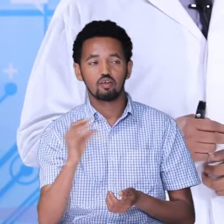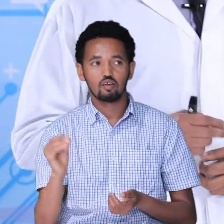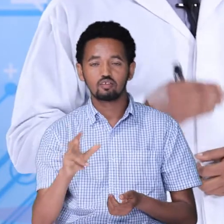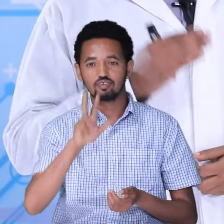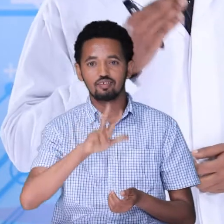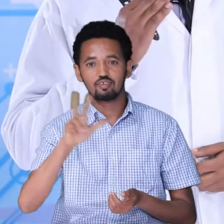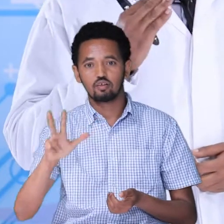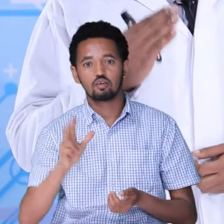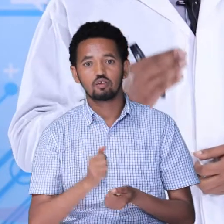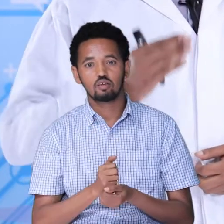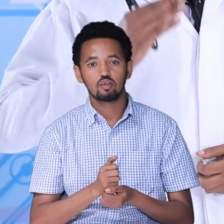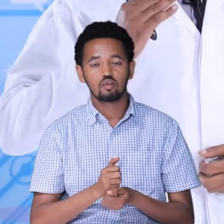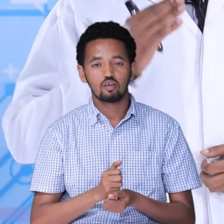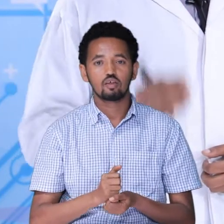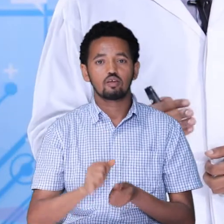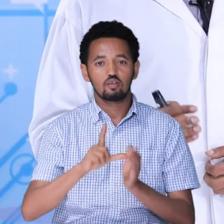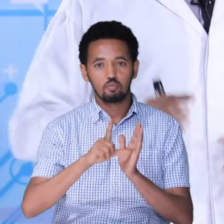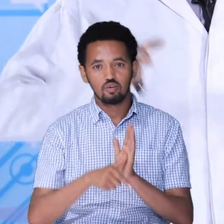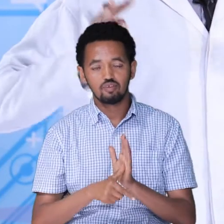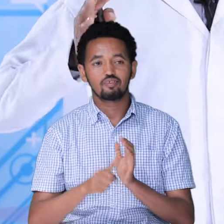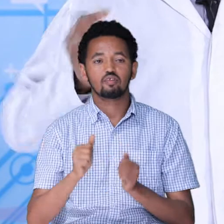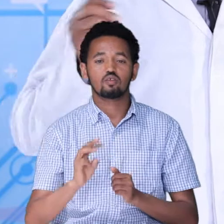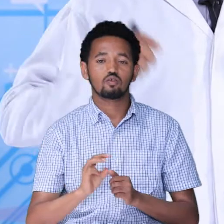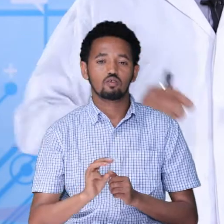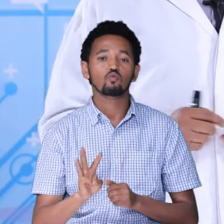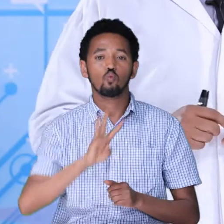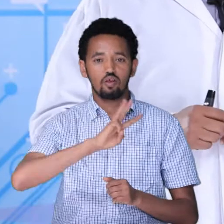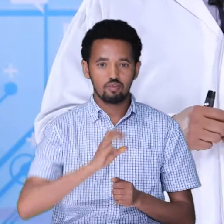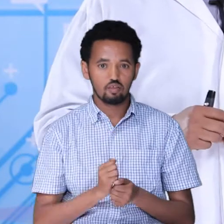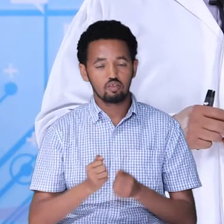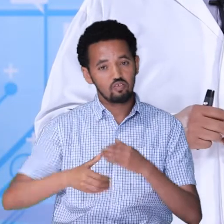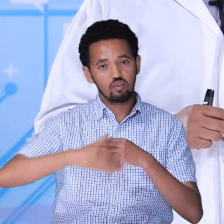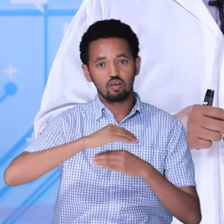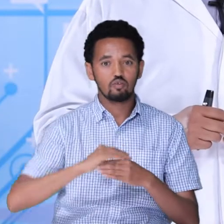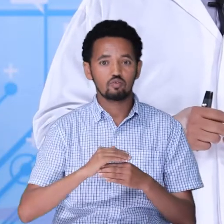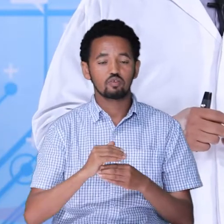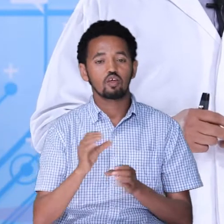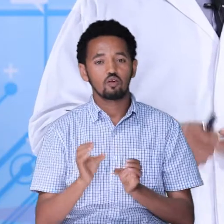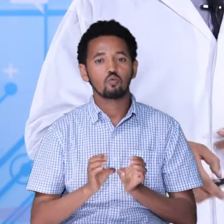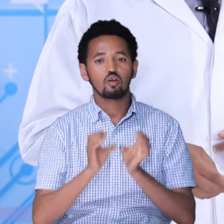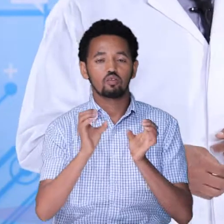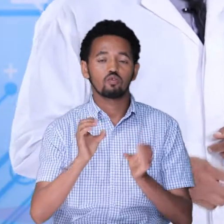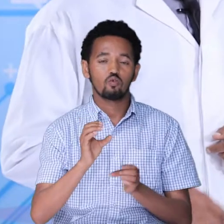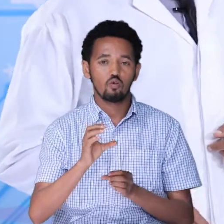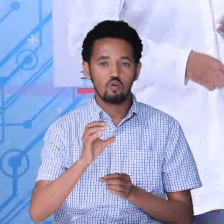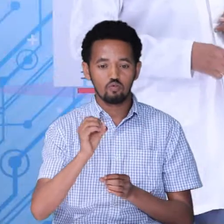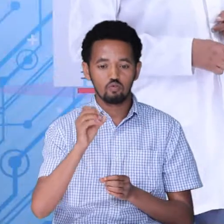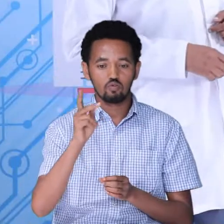33 minutes west. It covers the continent of Africa.